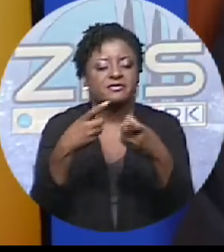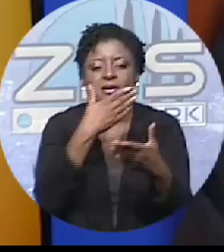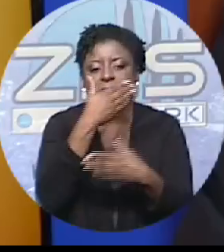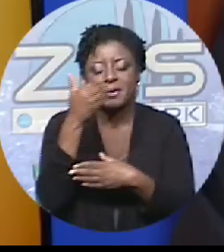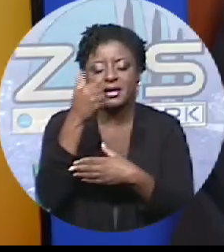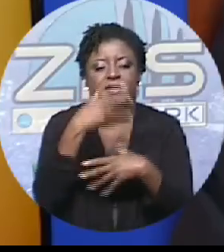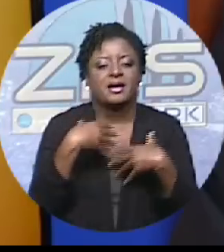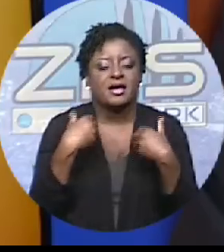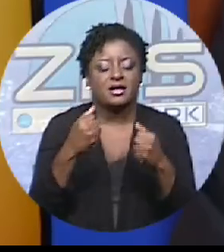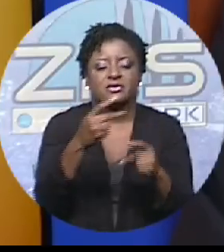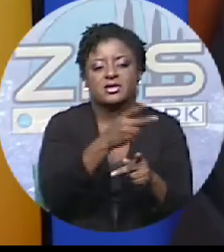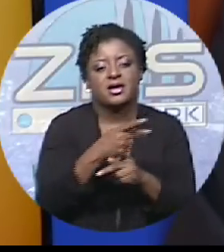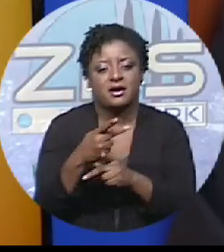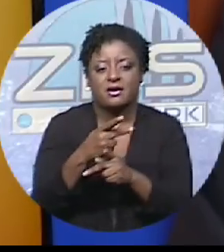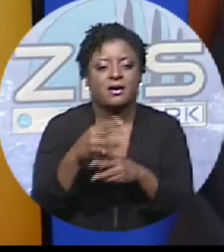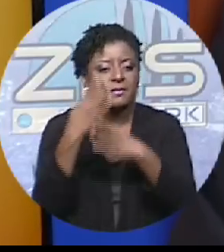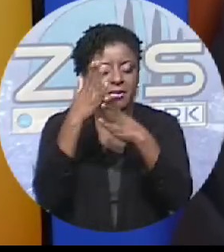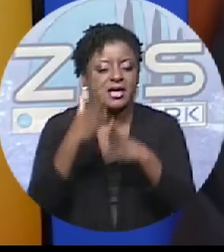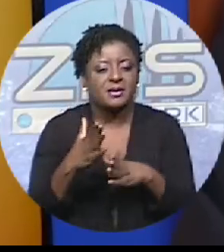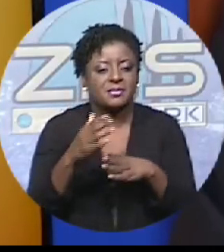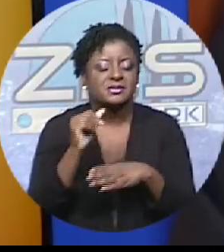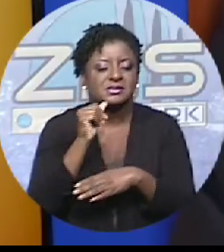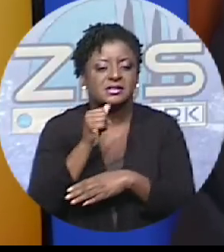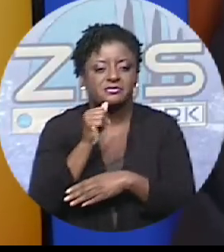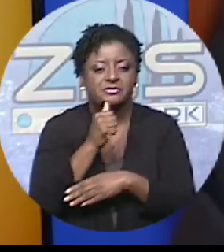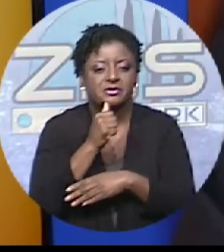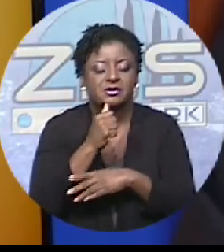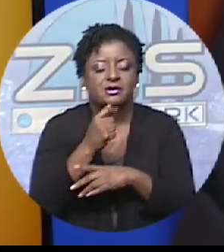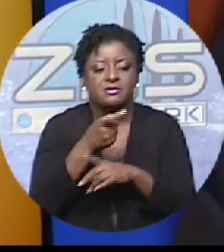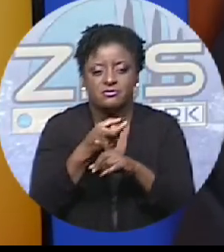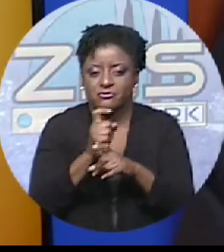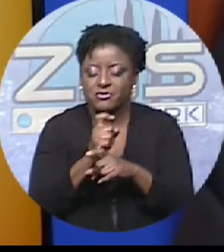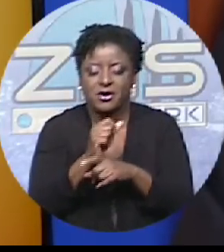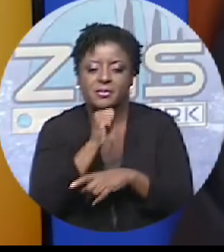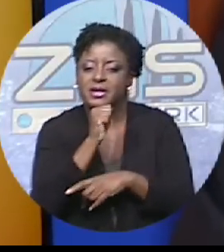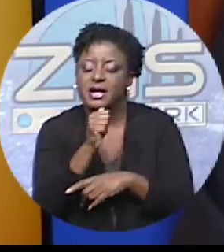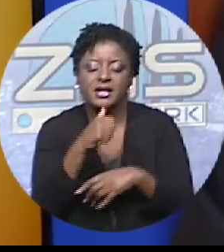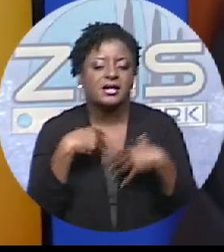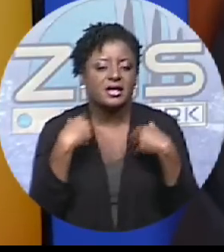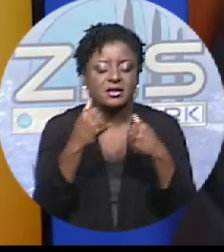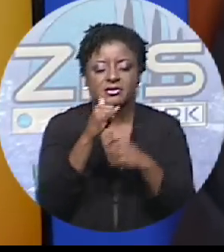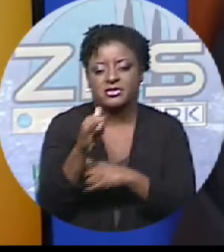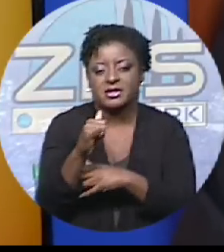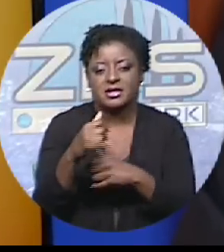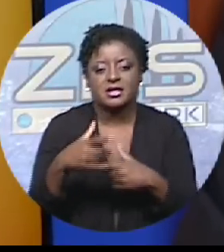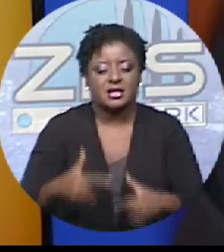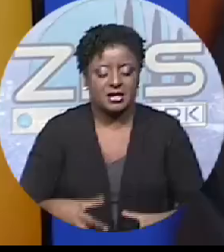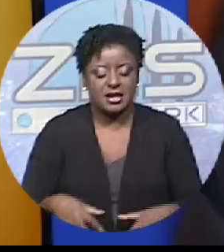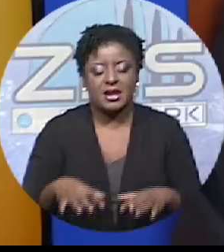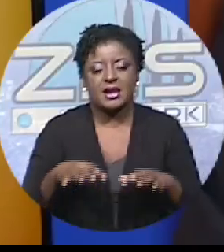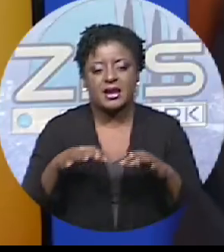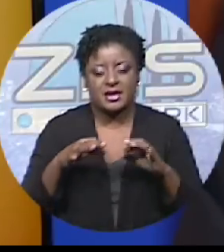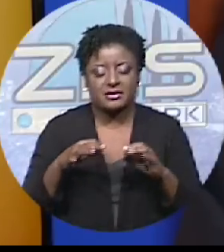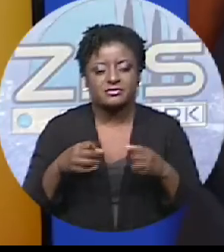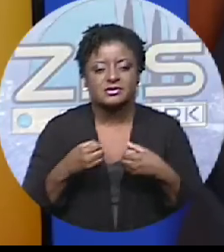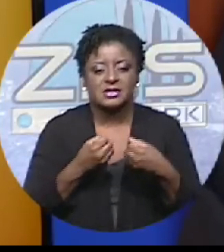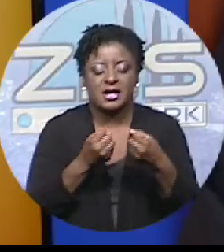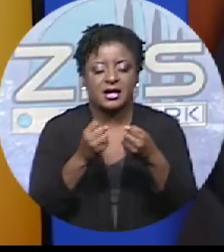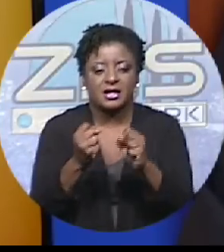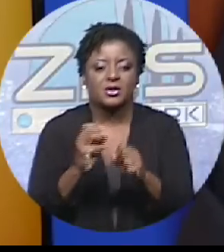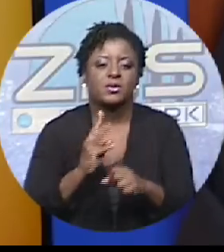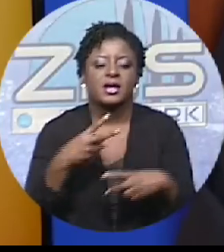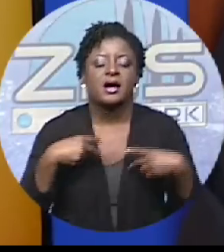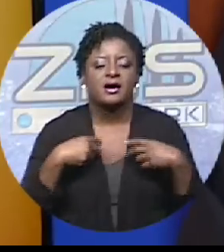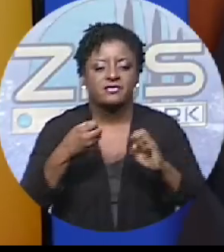suffer from a very, very unhealthy lifestyle. We have the statistics to